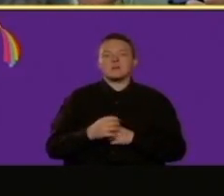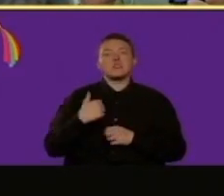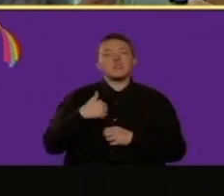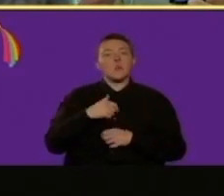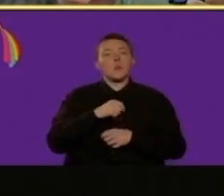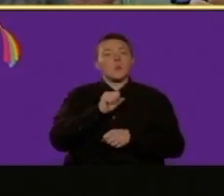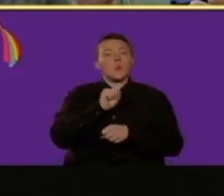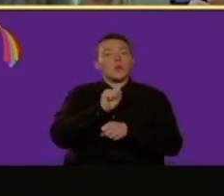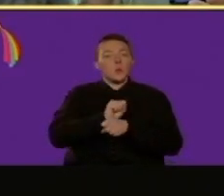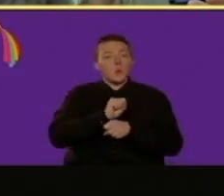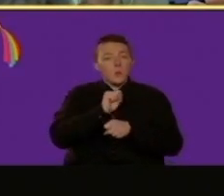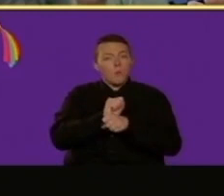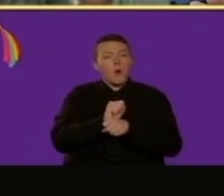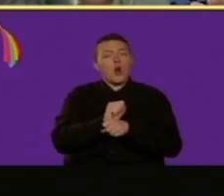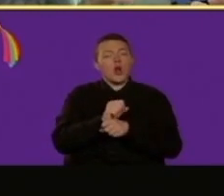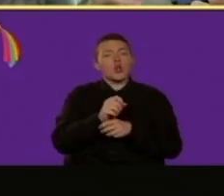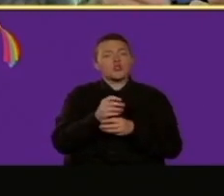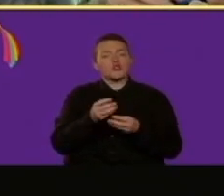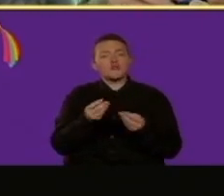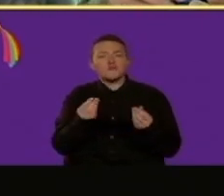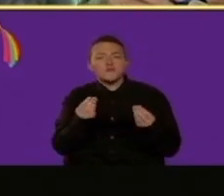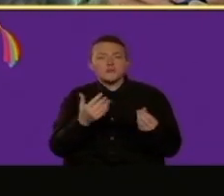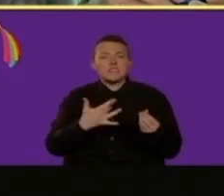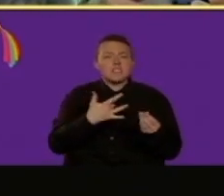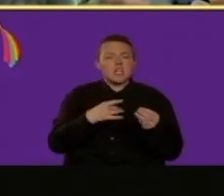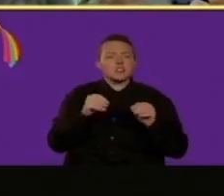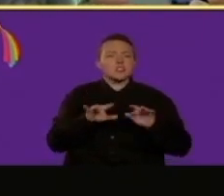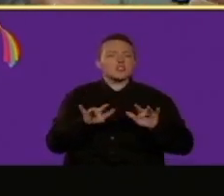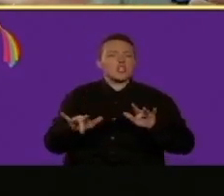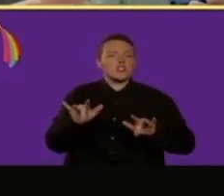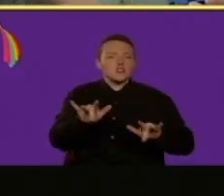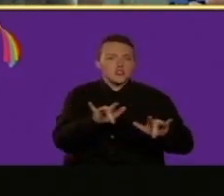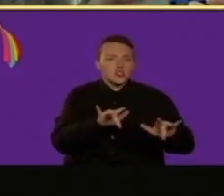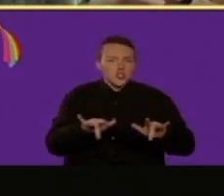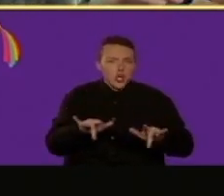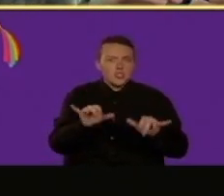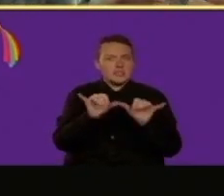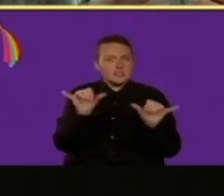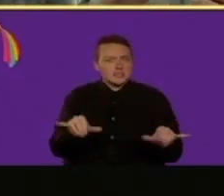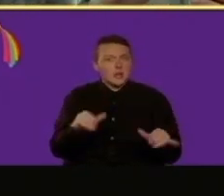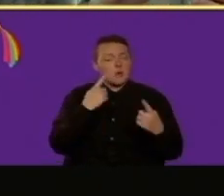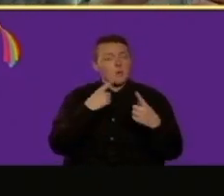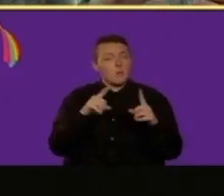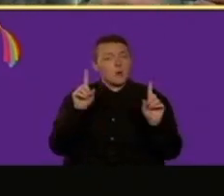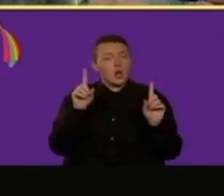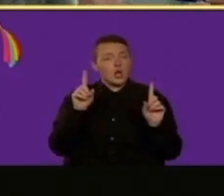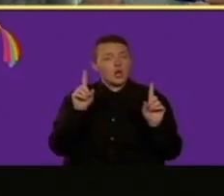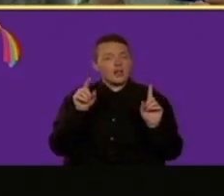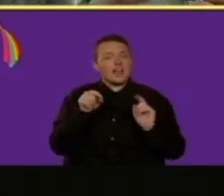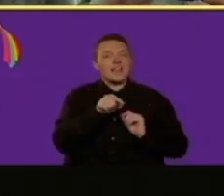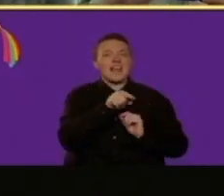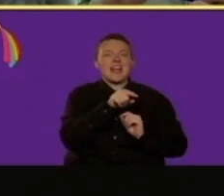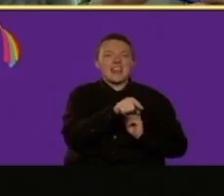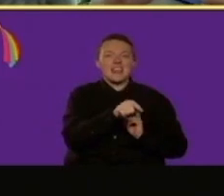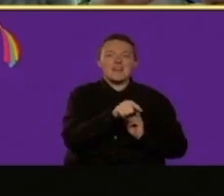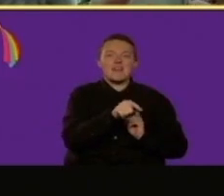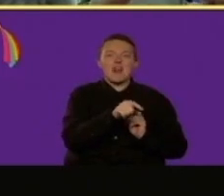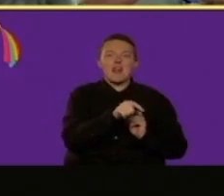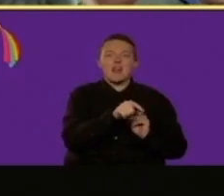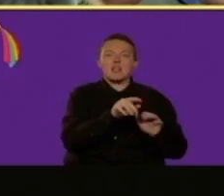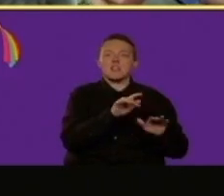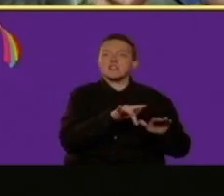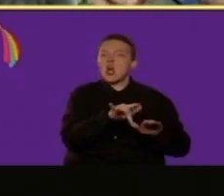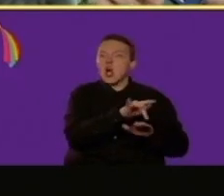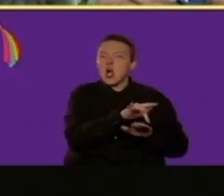on screen, so that we were truly happy because after a few days they told us that